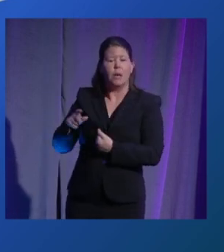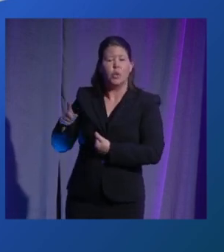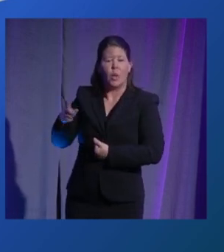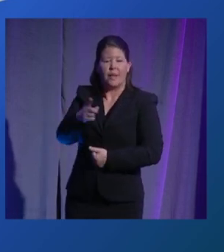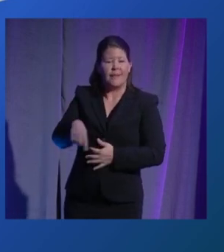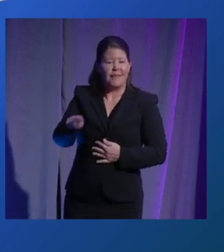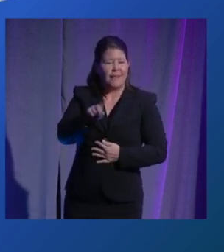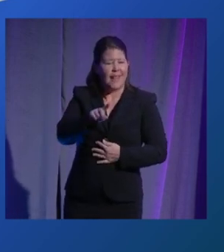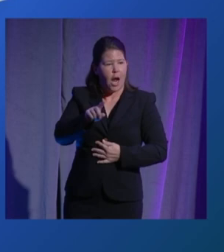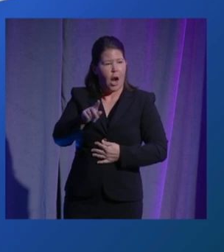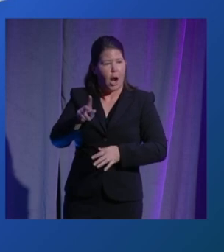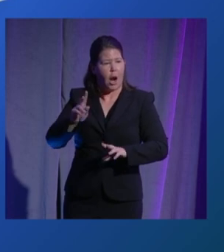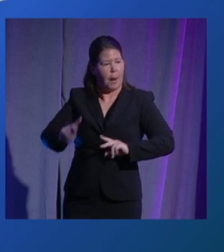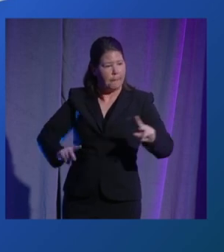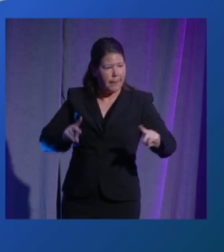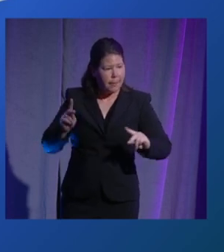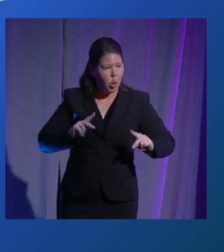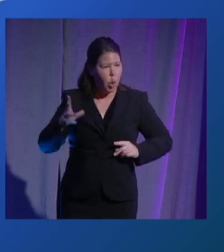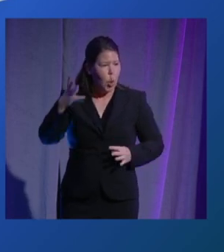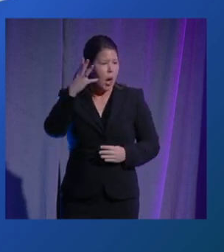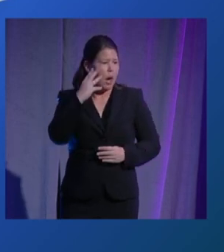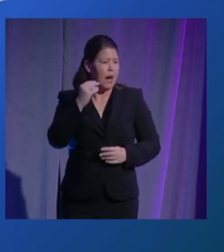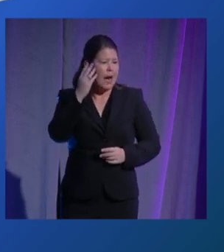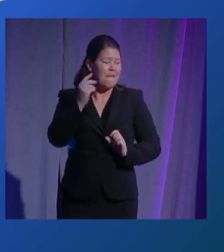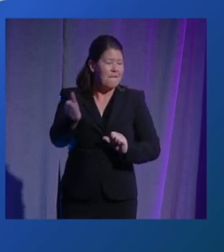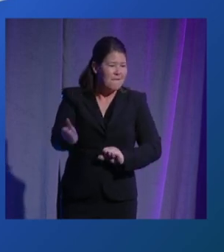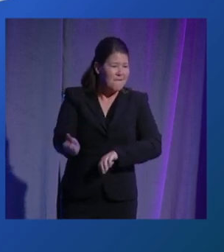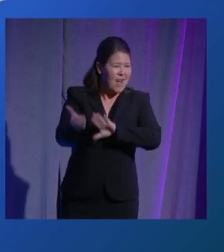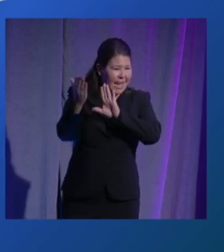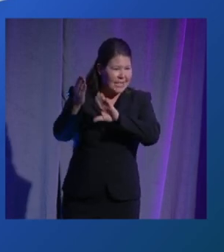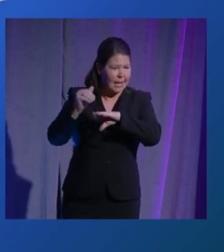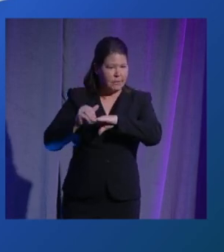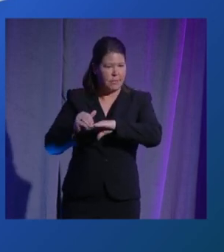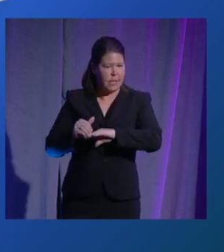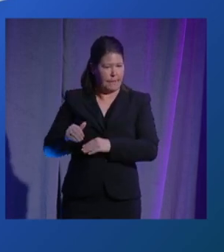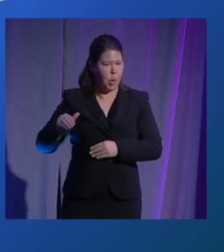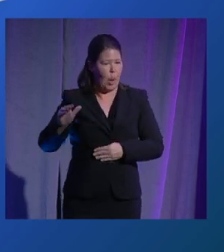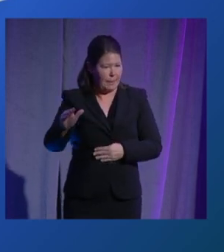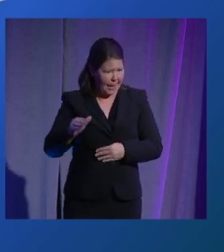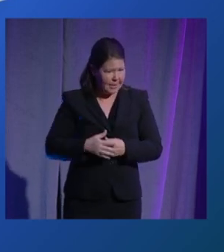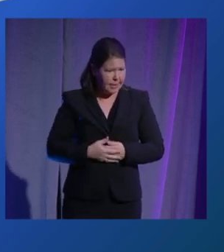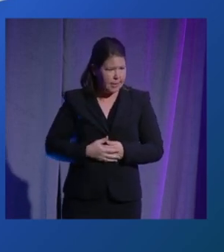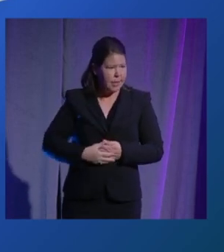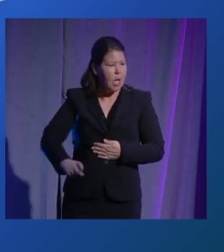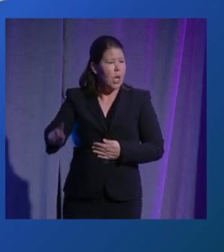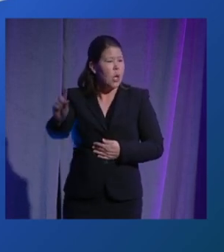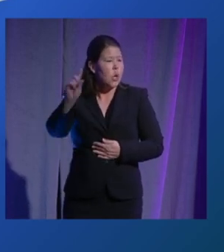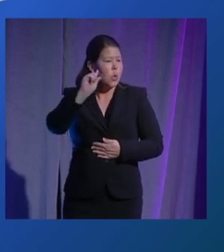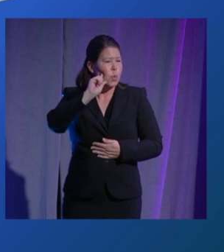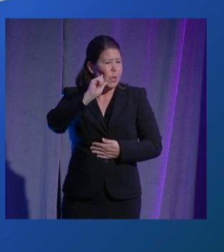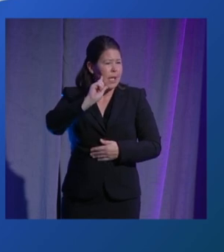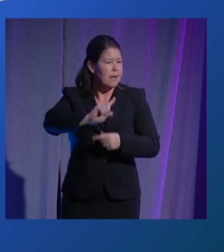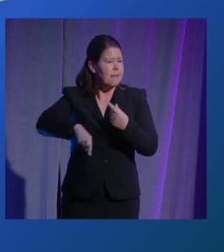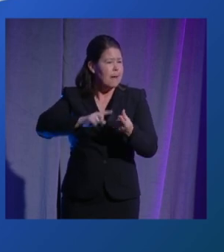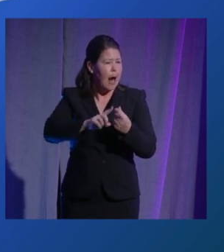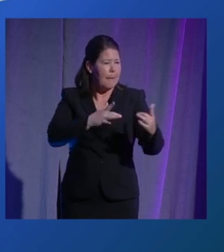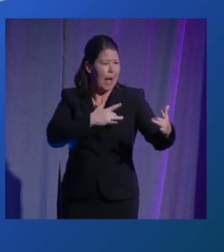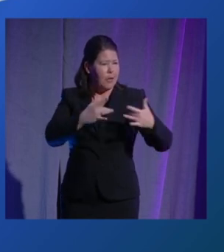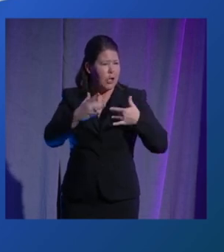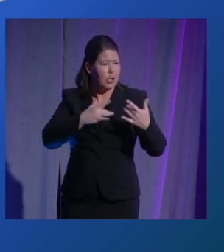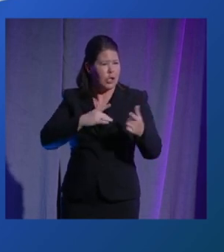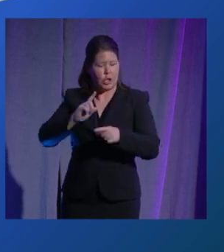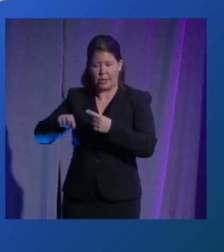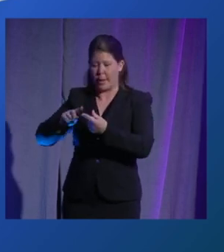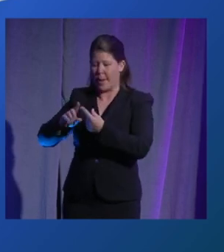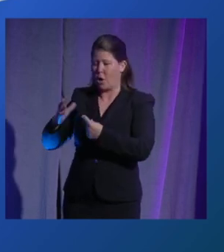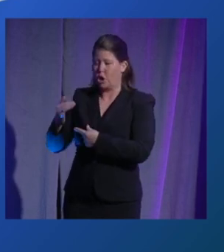the deployment we hear about the constraints when you deploy this models on chips that do not have enough power you can't